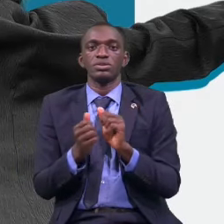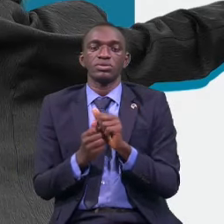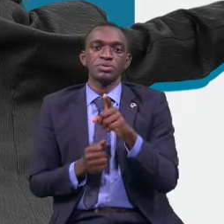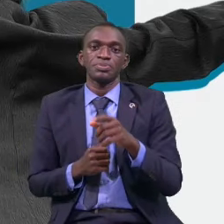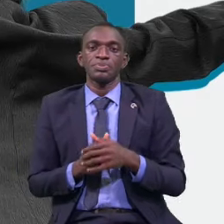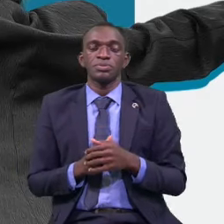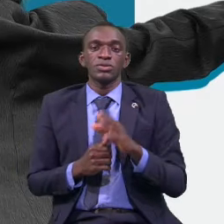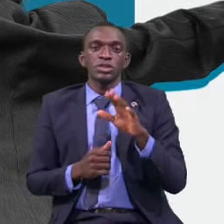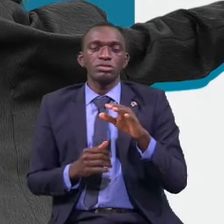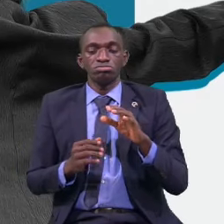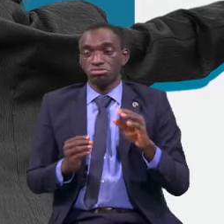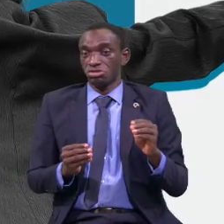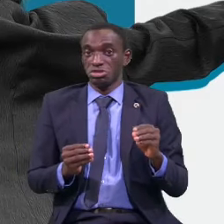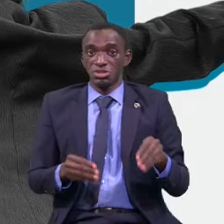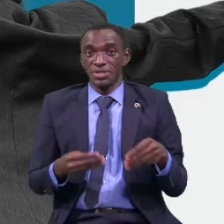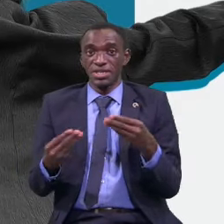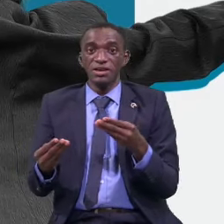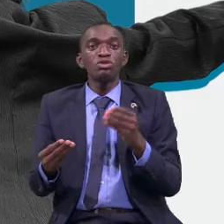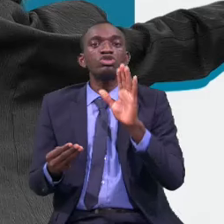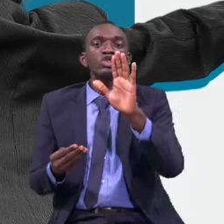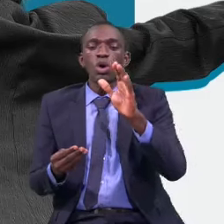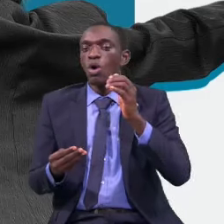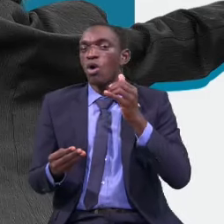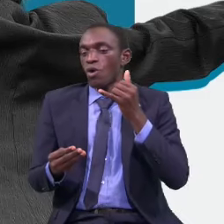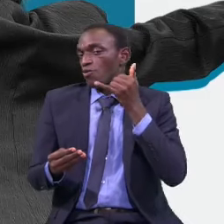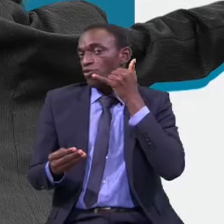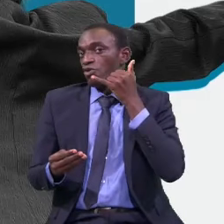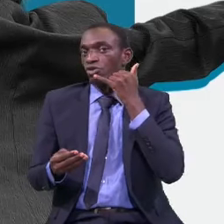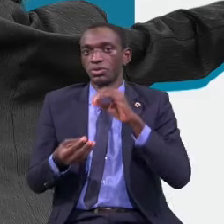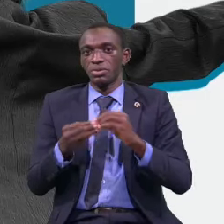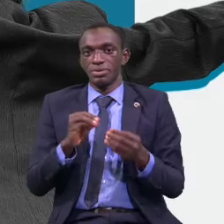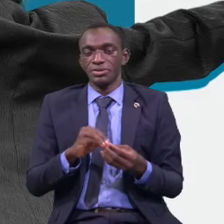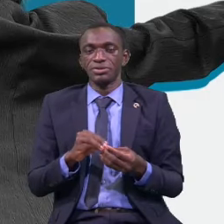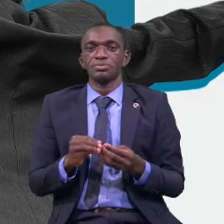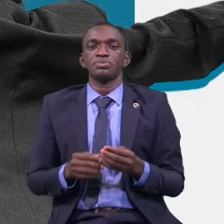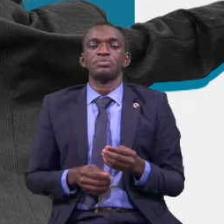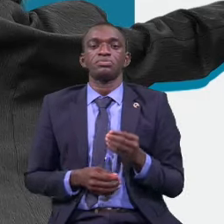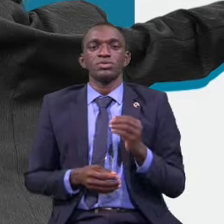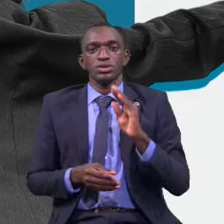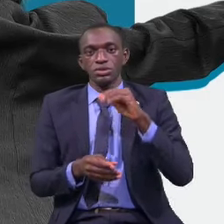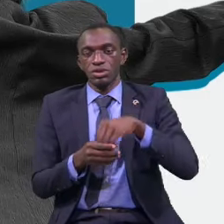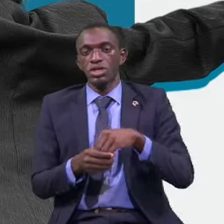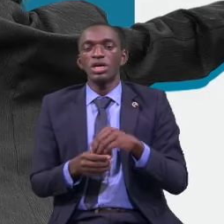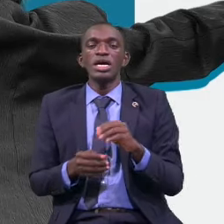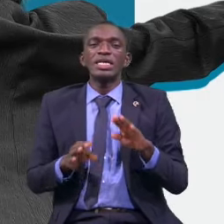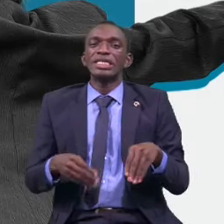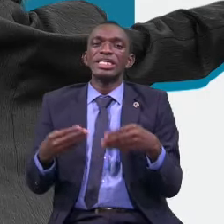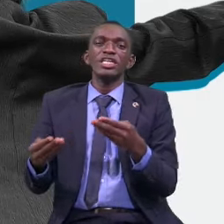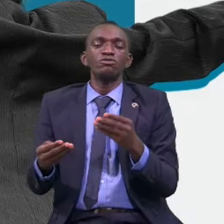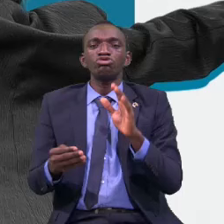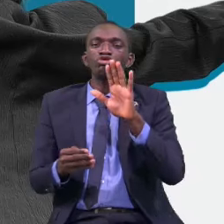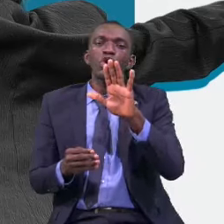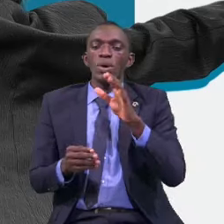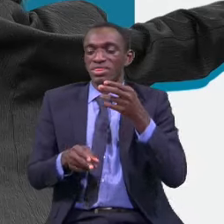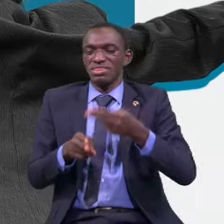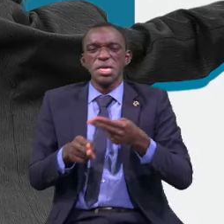Give us your telephone numbers. Give us the popular name you are called